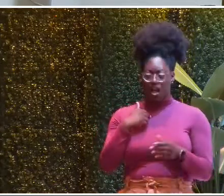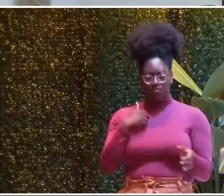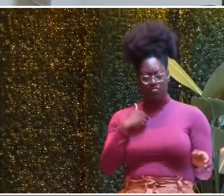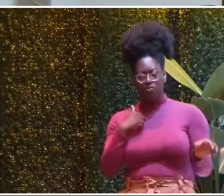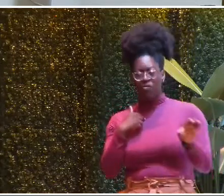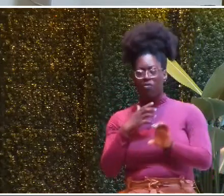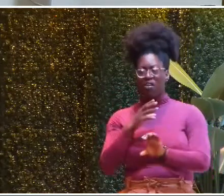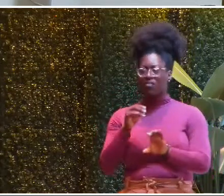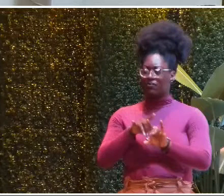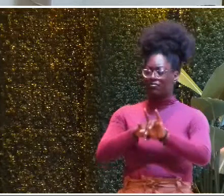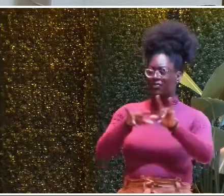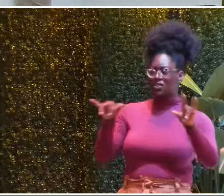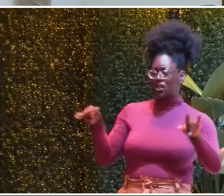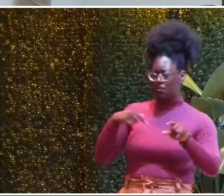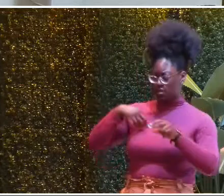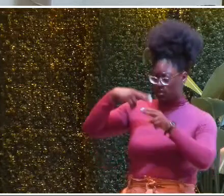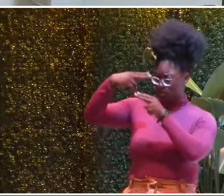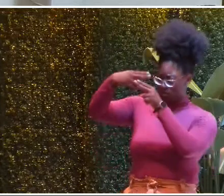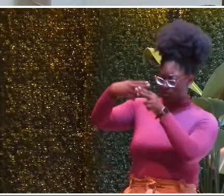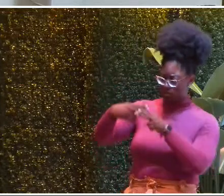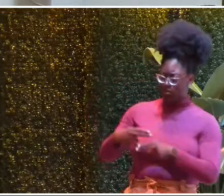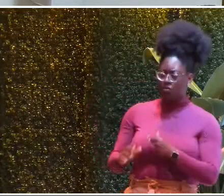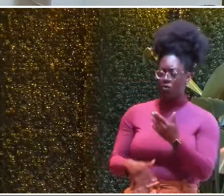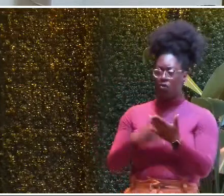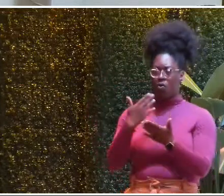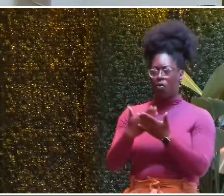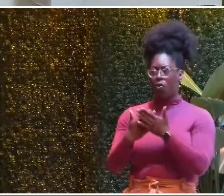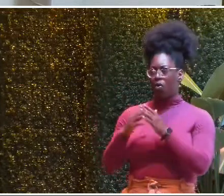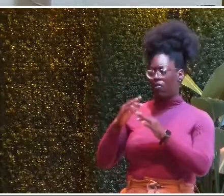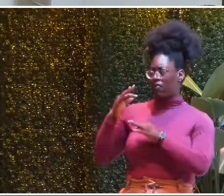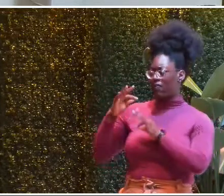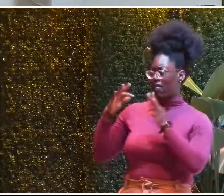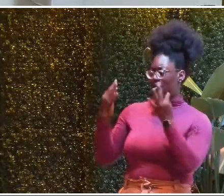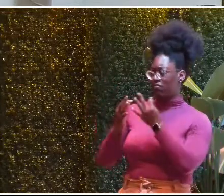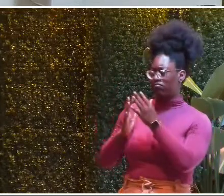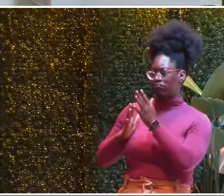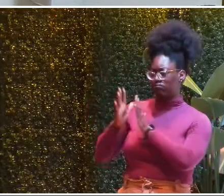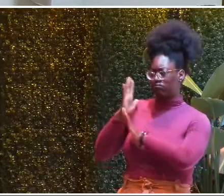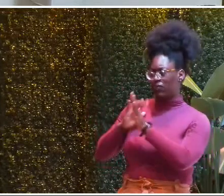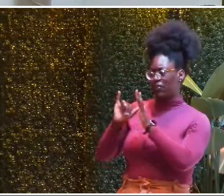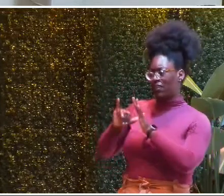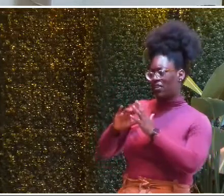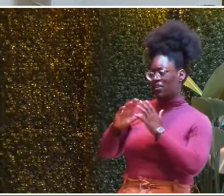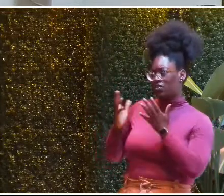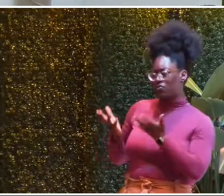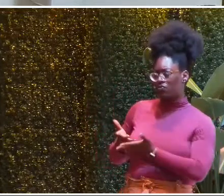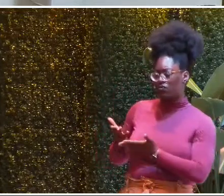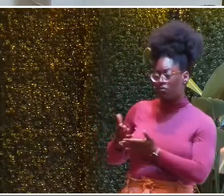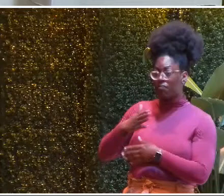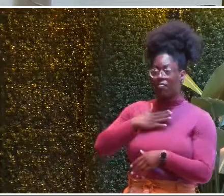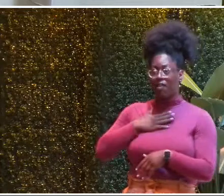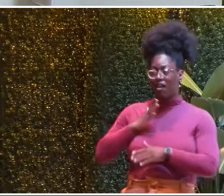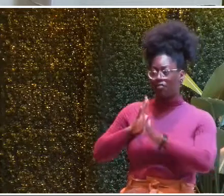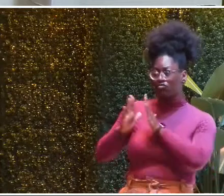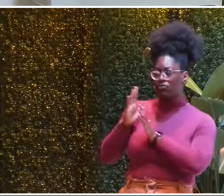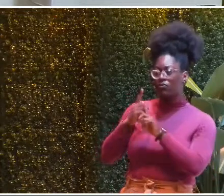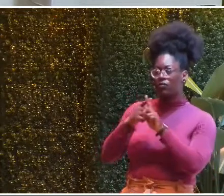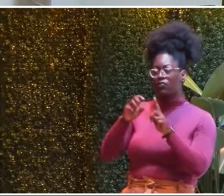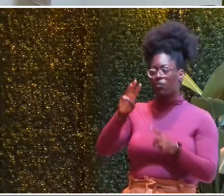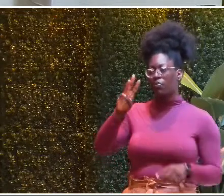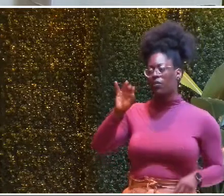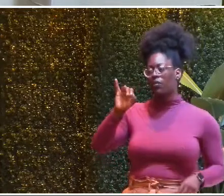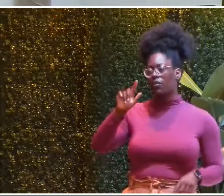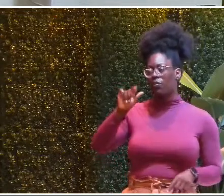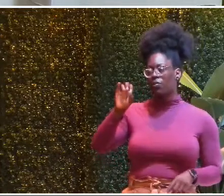I'm calling out all ancestors of every, calling my ancestors from the Evans, the Williams, the Montague,